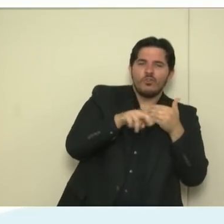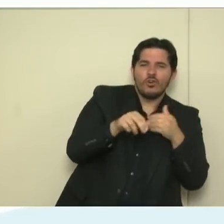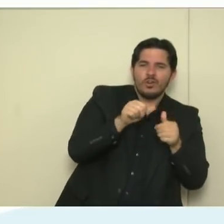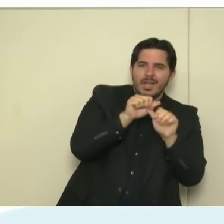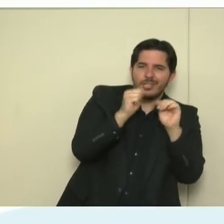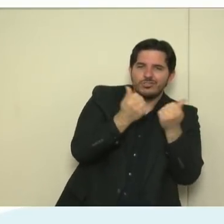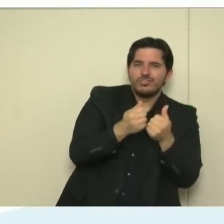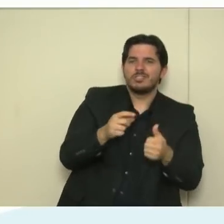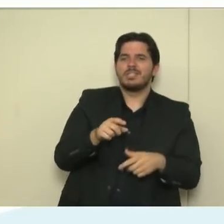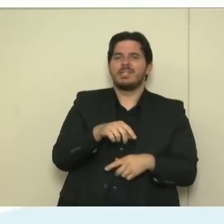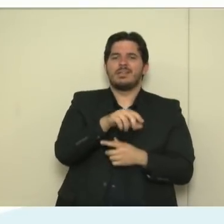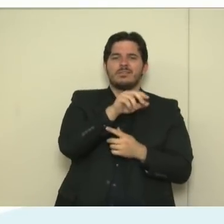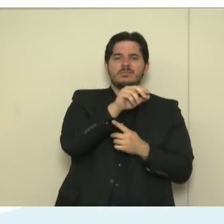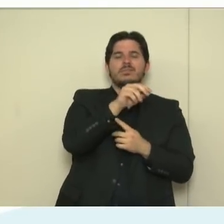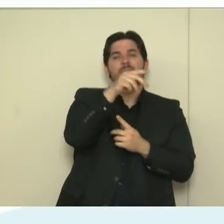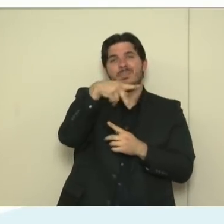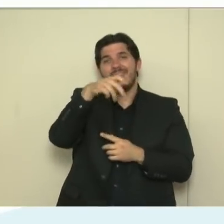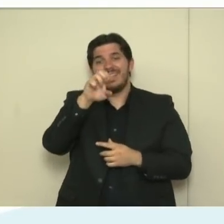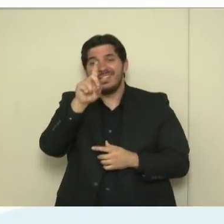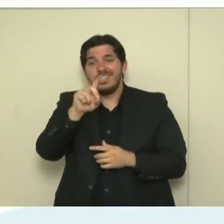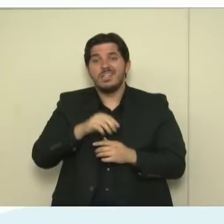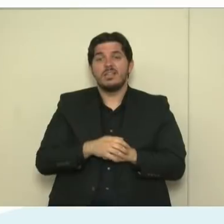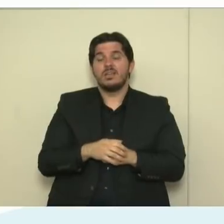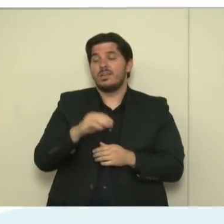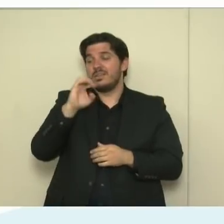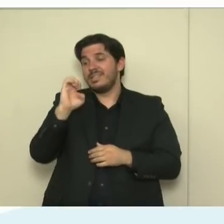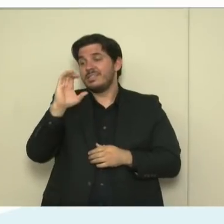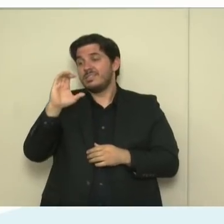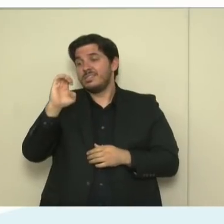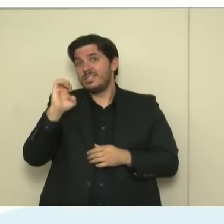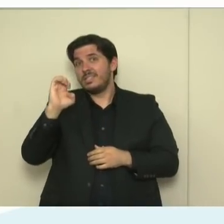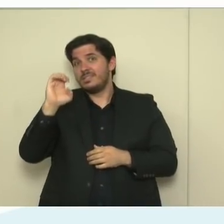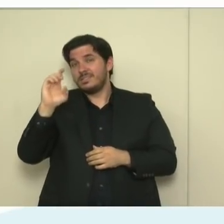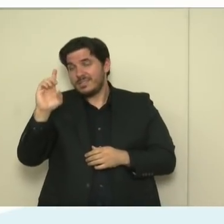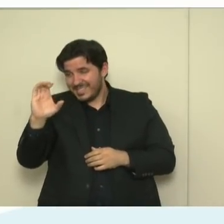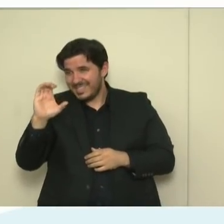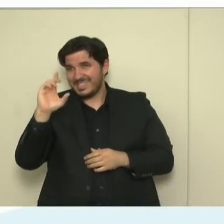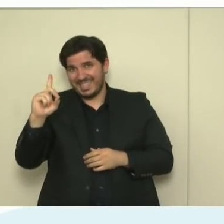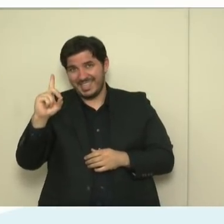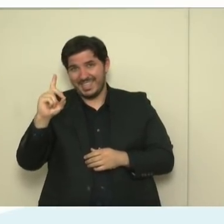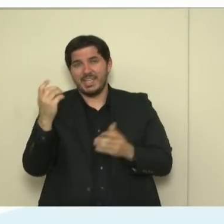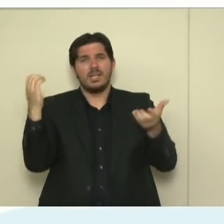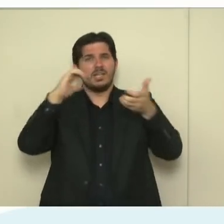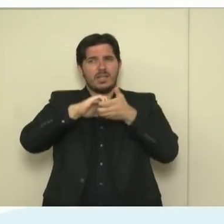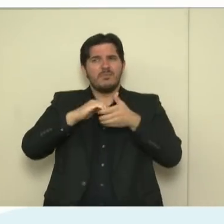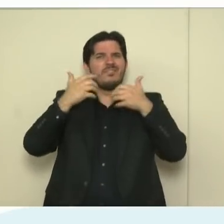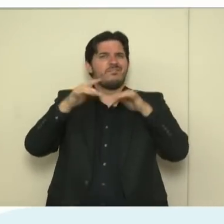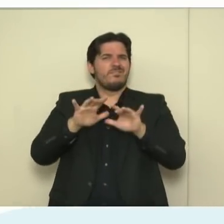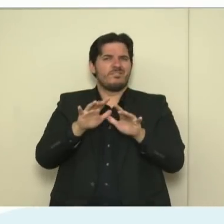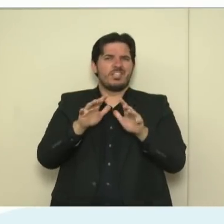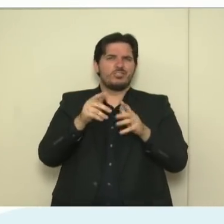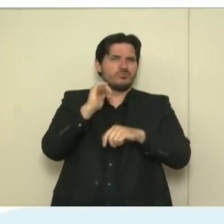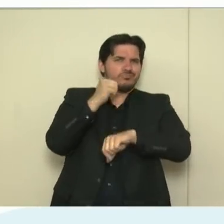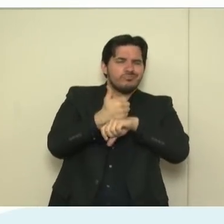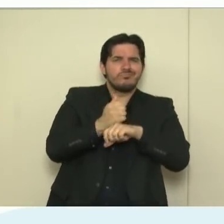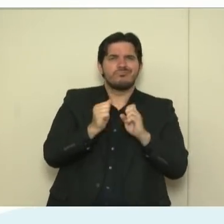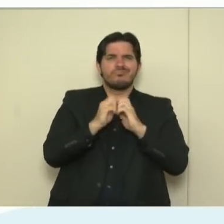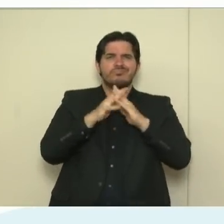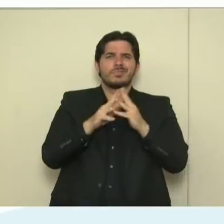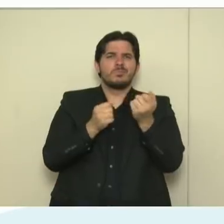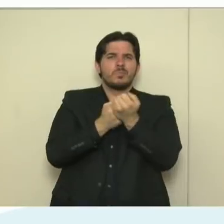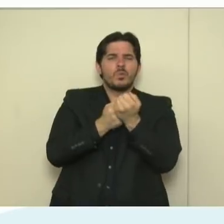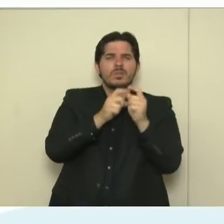PED and ECECD, we have created infrastructure and supports that are allowing for us to expand